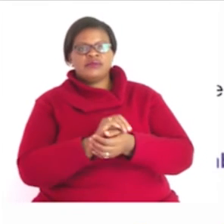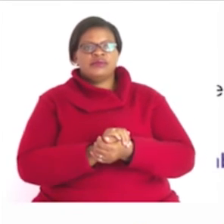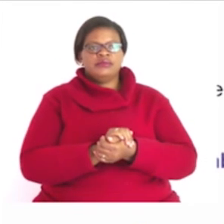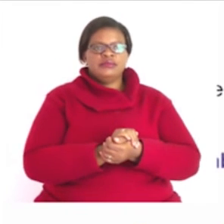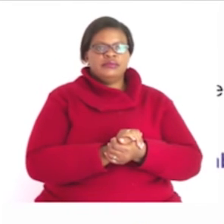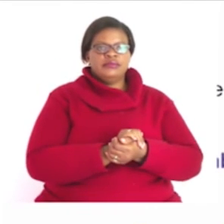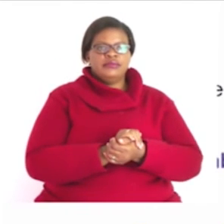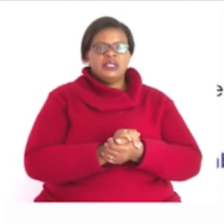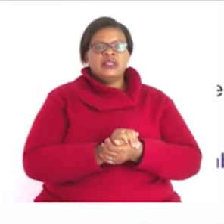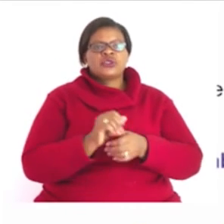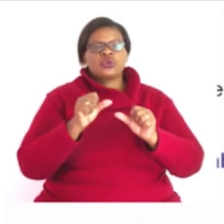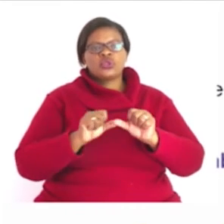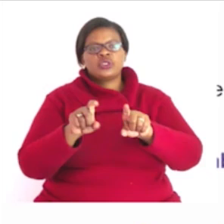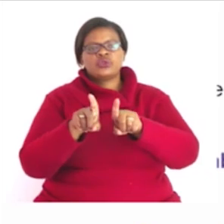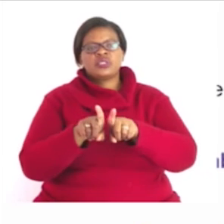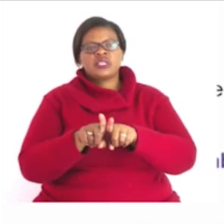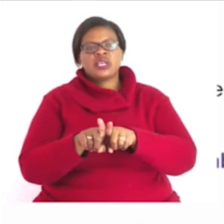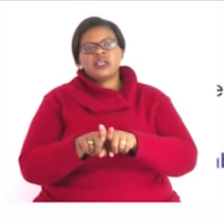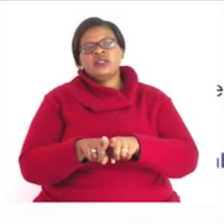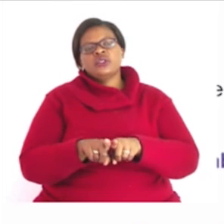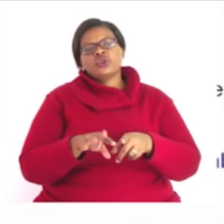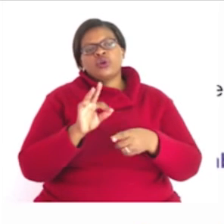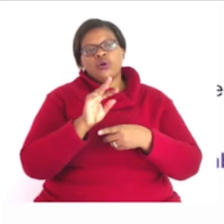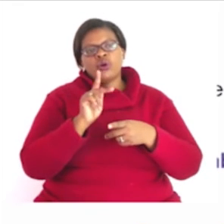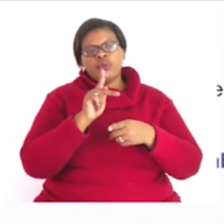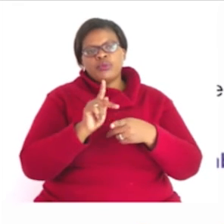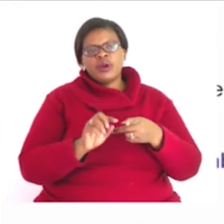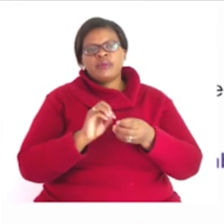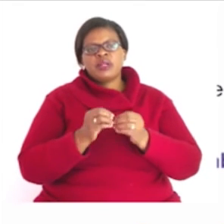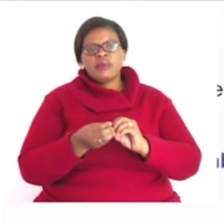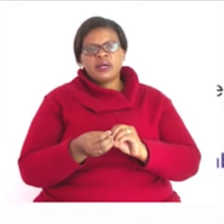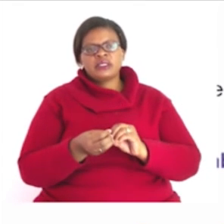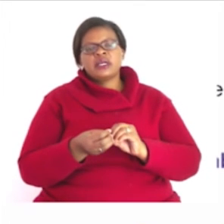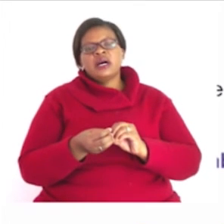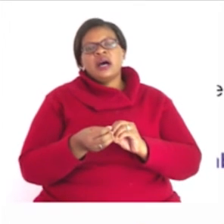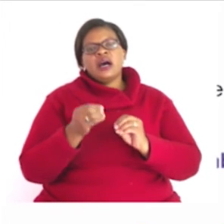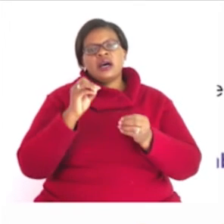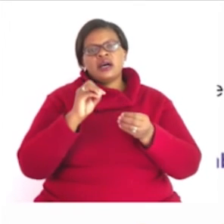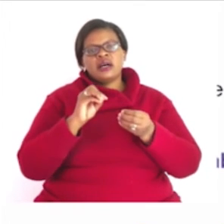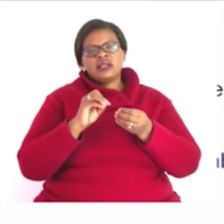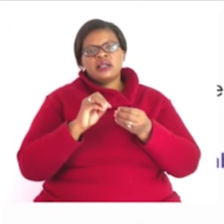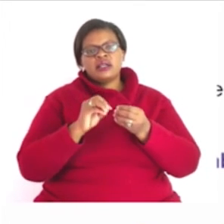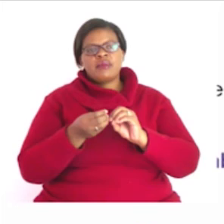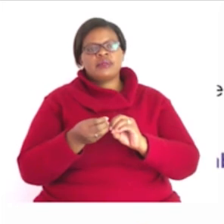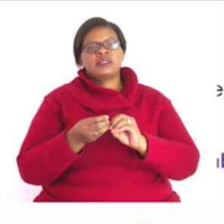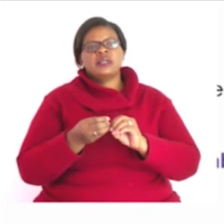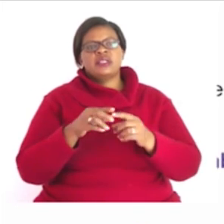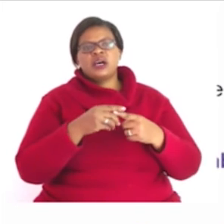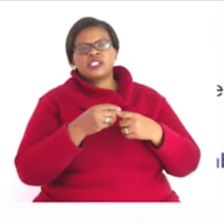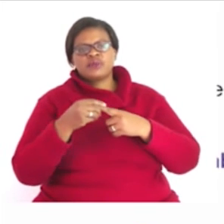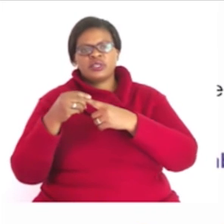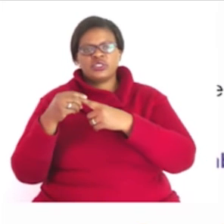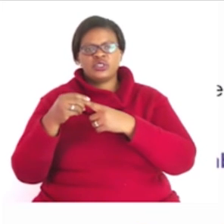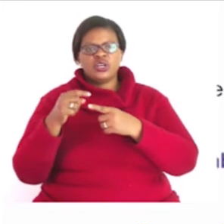It continues to say that prime numbers are opposite of composite numbers. They are special numbers that can only